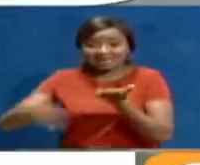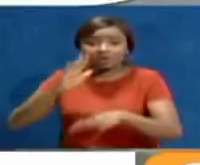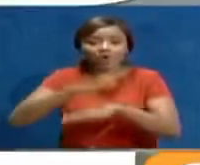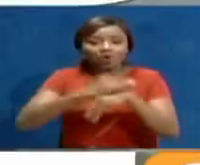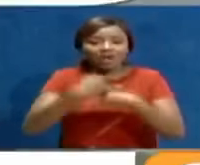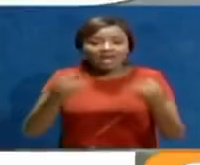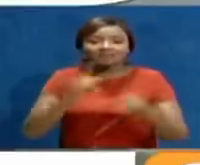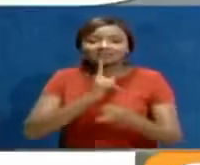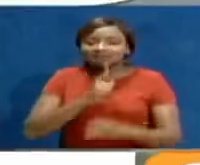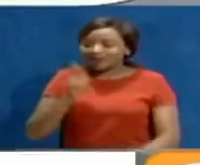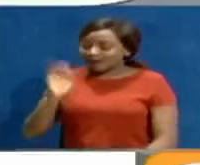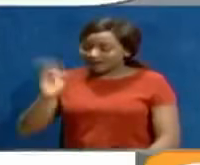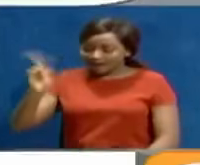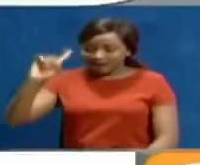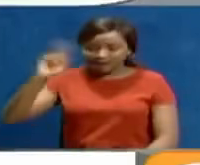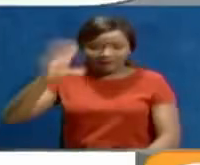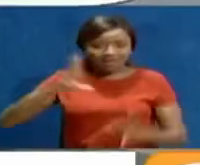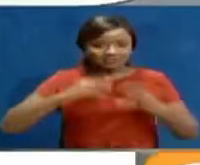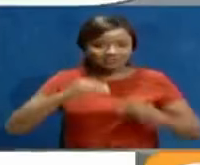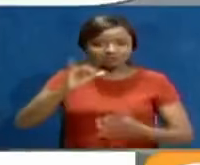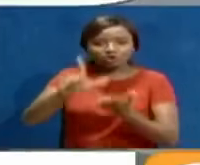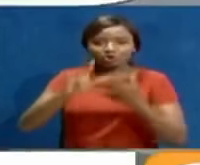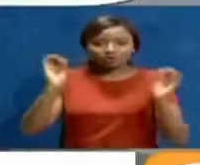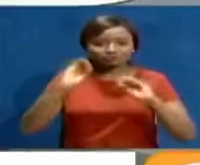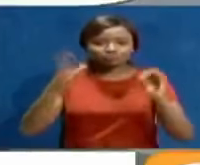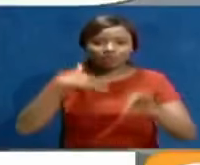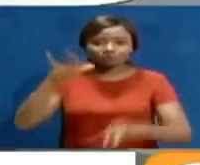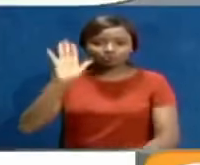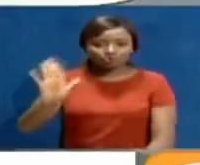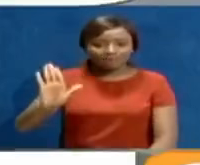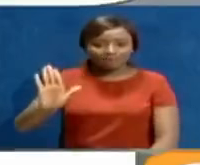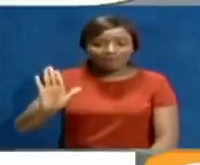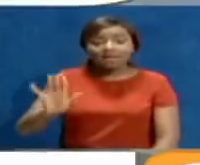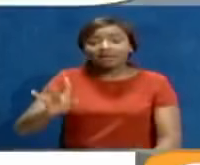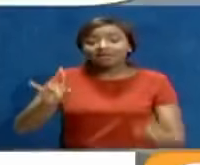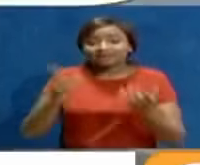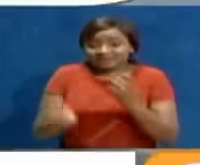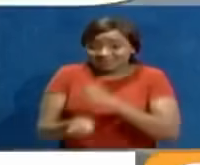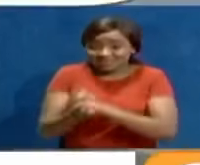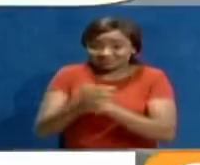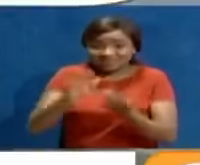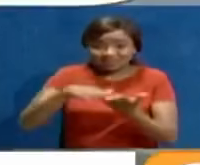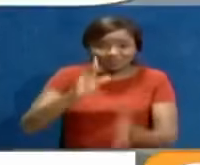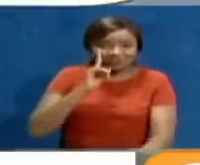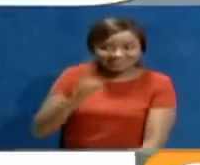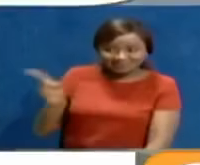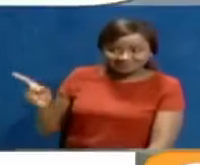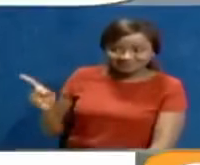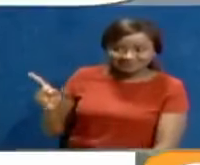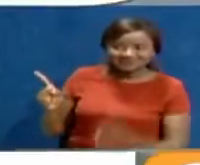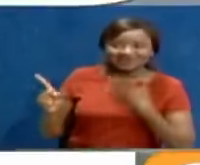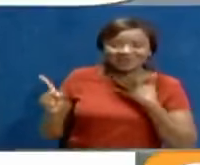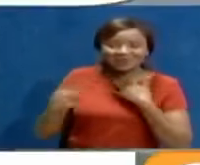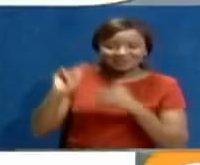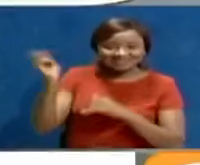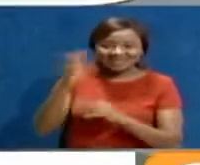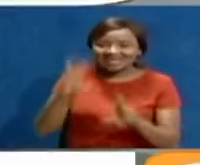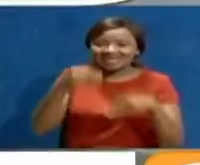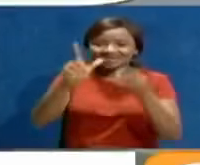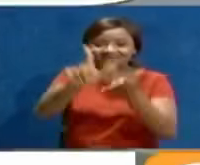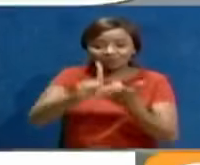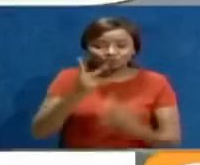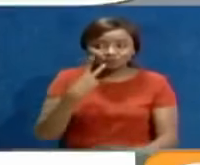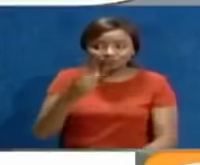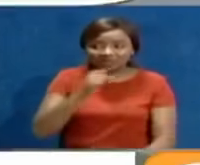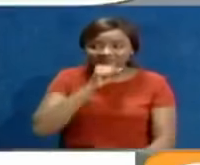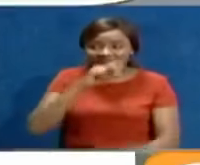petition and taking the protest online, calling for a stop. Let me put this into context for you so that you see. They want Kenya not to be given the